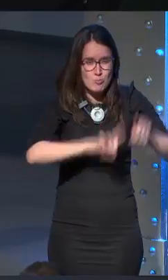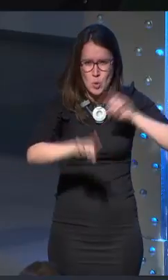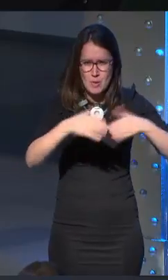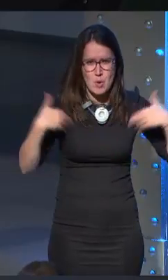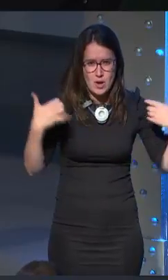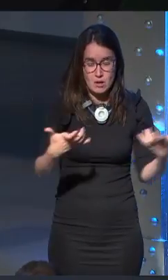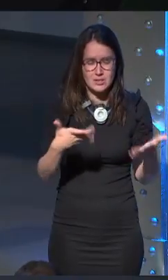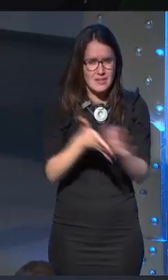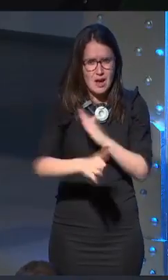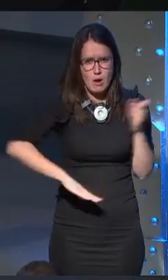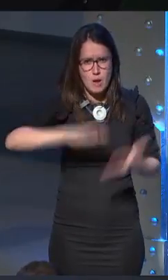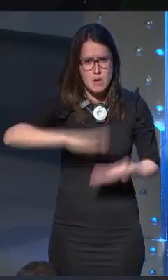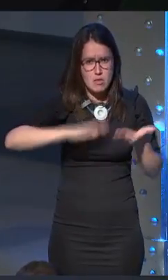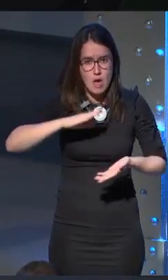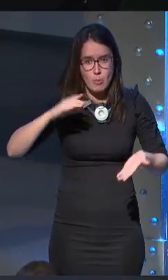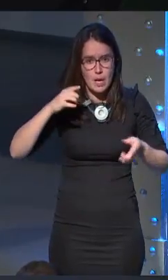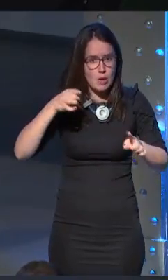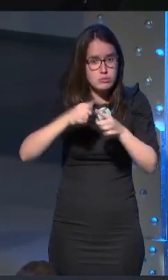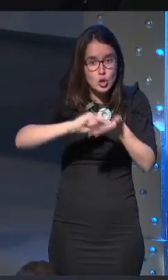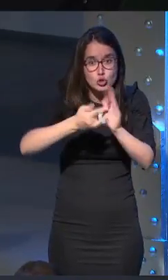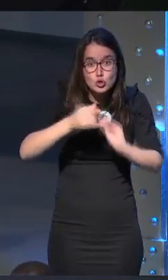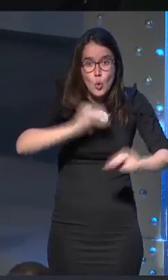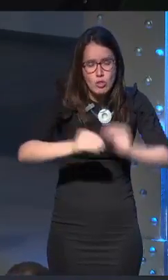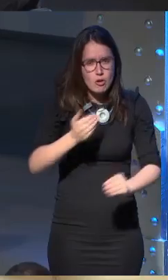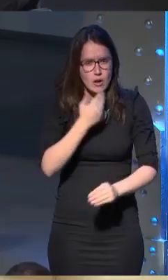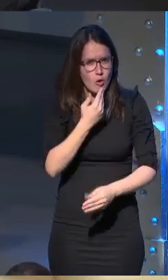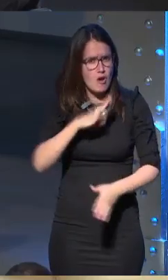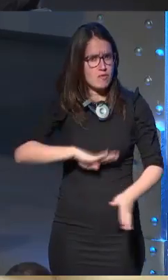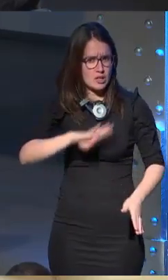capability to treat ourselves if required.